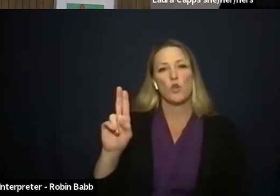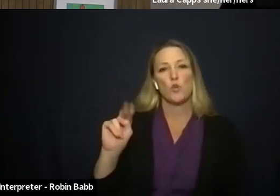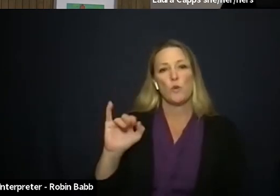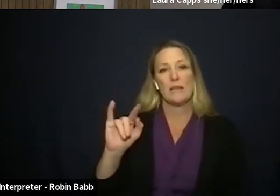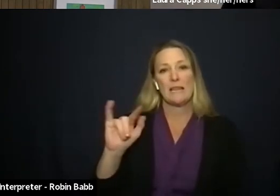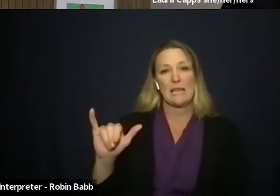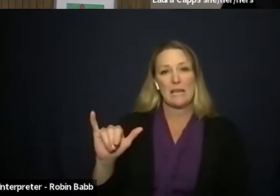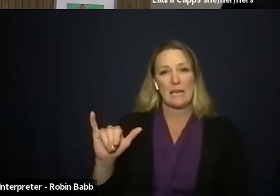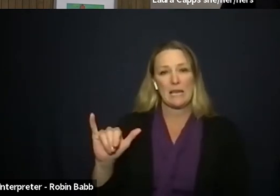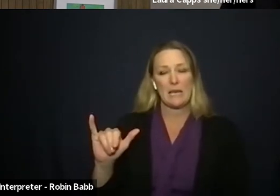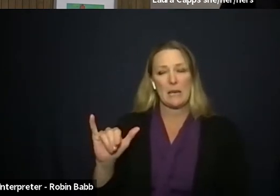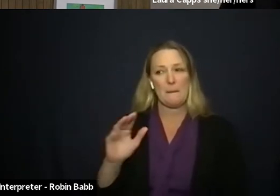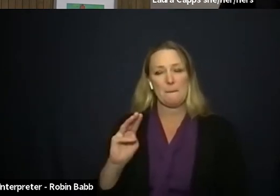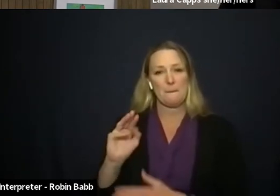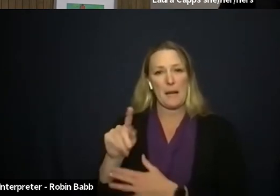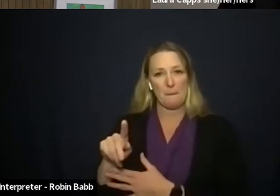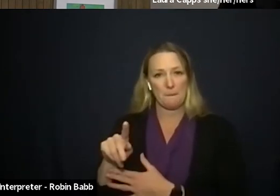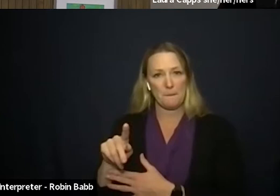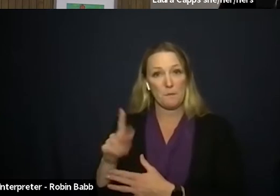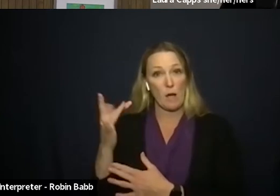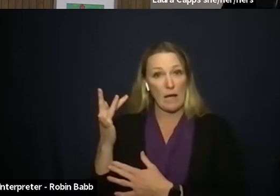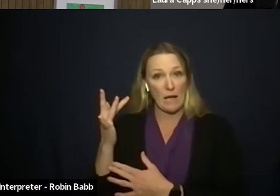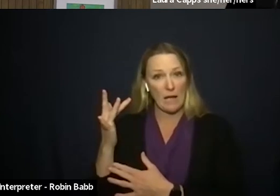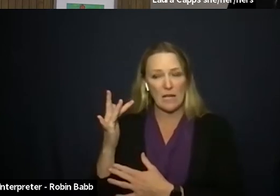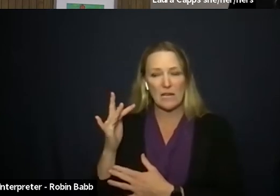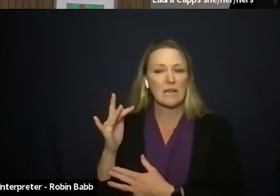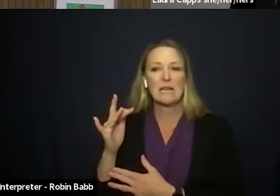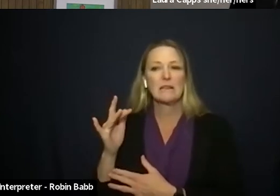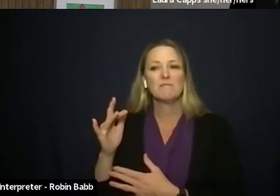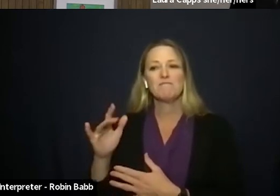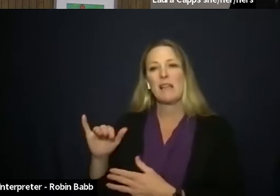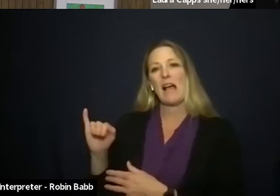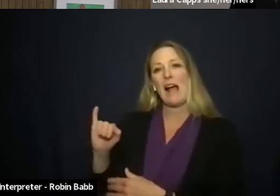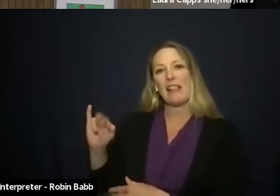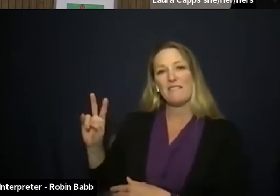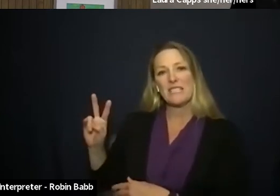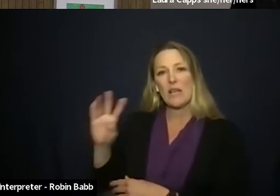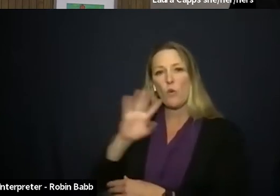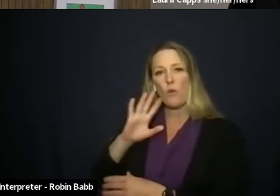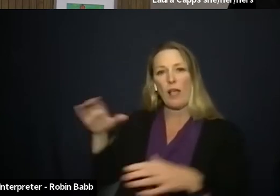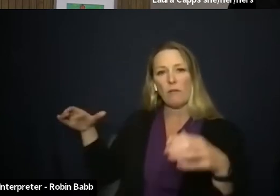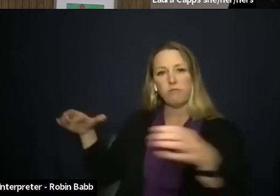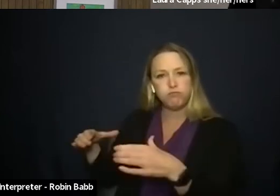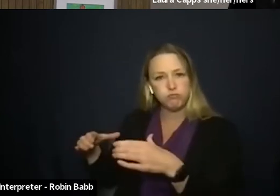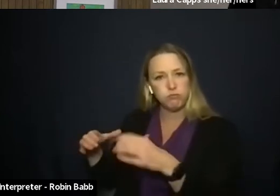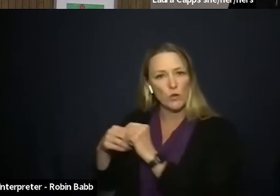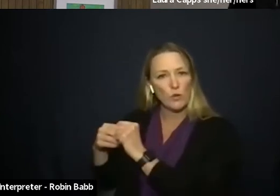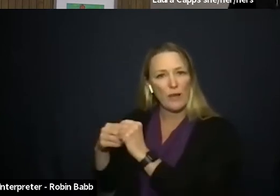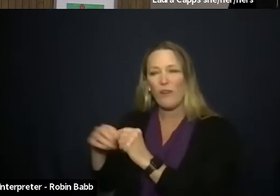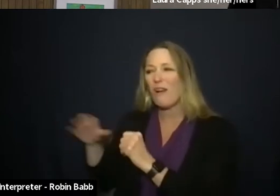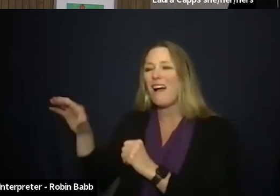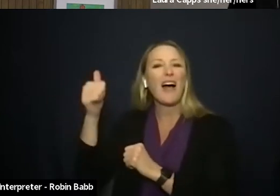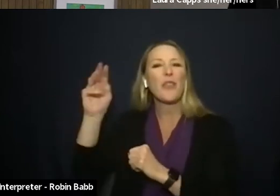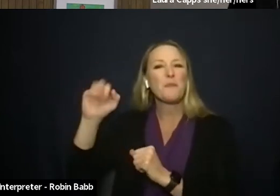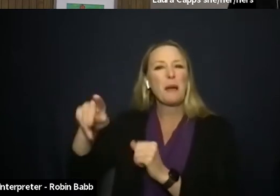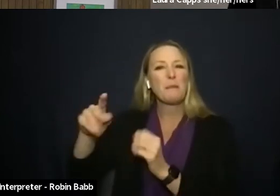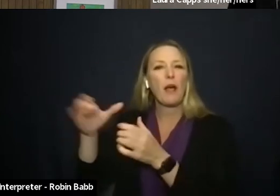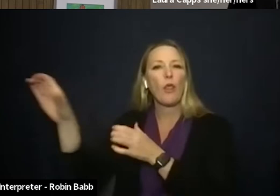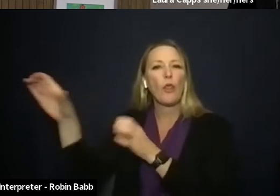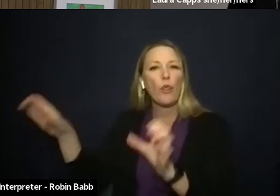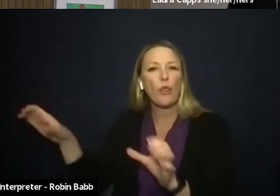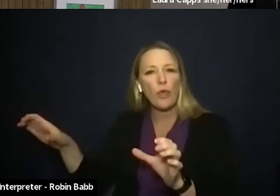it doesn't break up isla vista the way that i saw that the majority of the other maps do it keeps